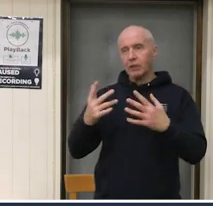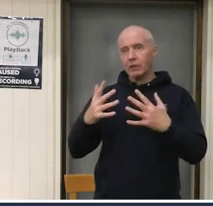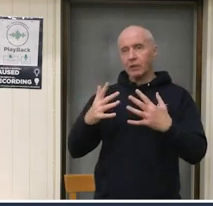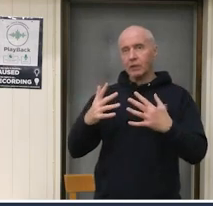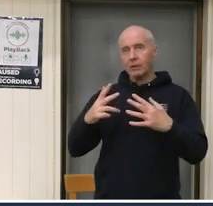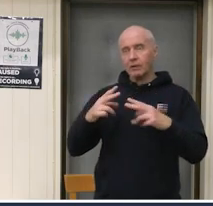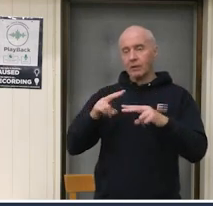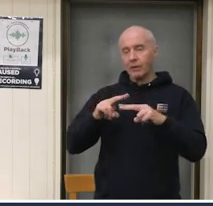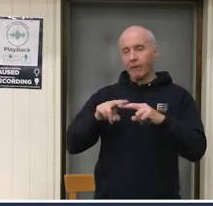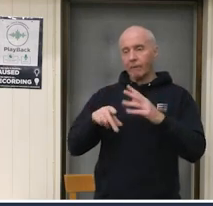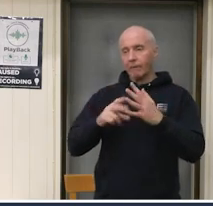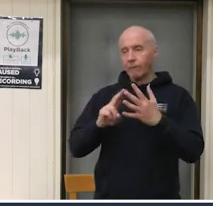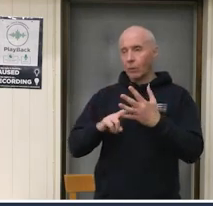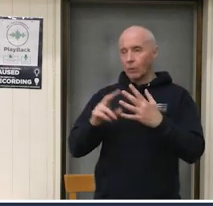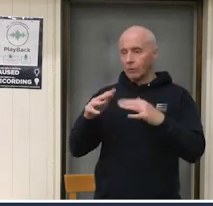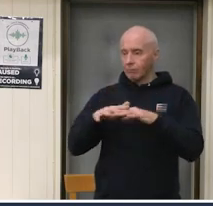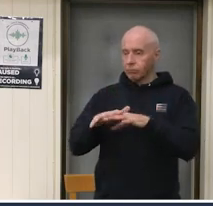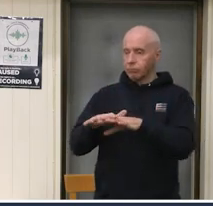this technology.